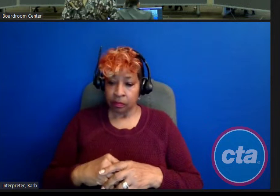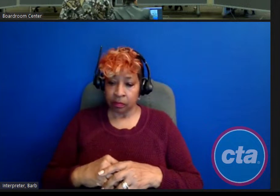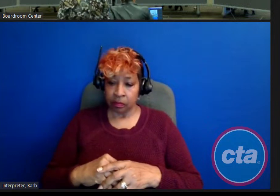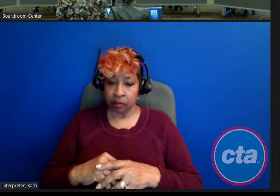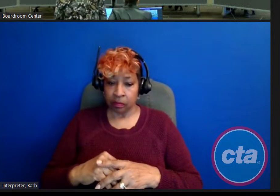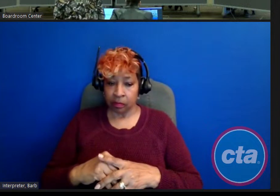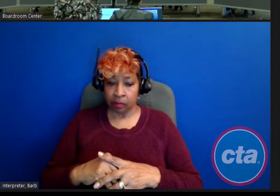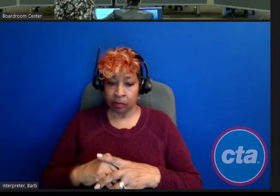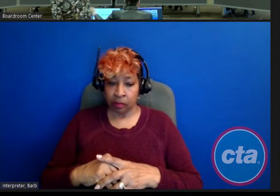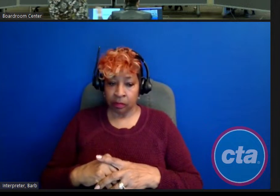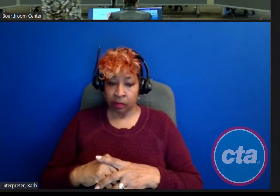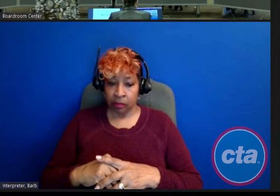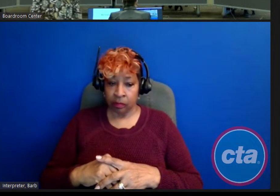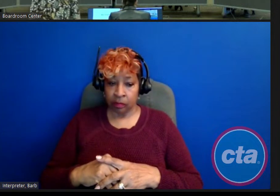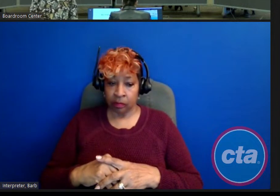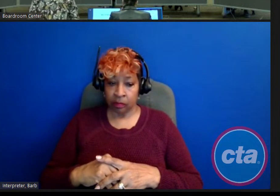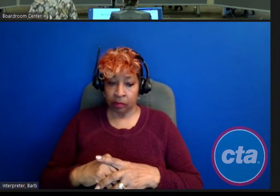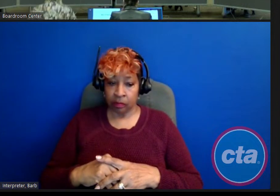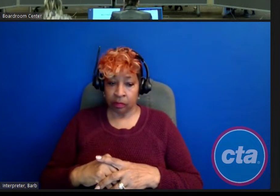Right.